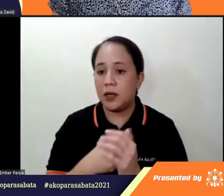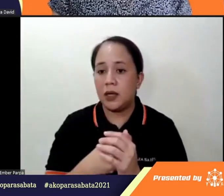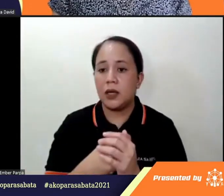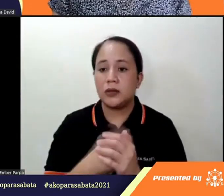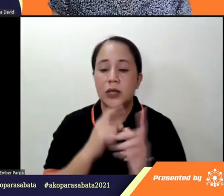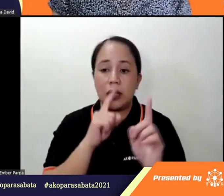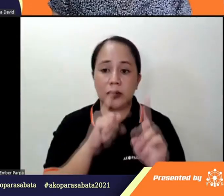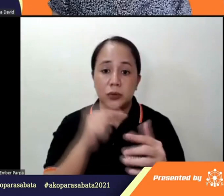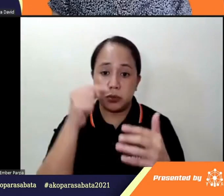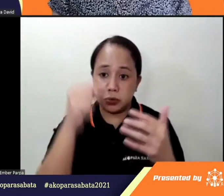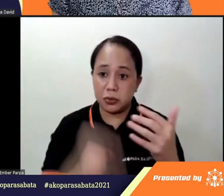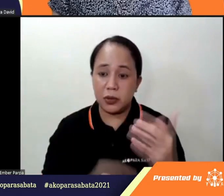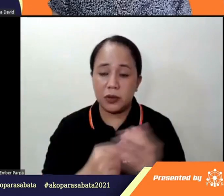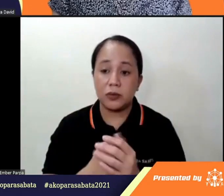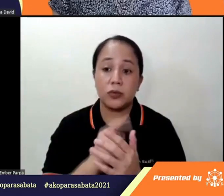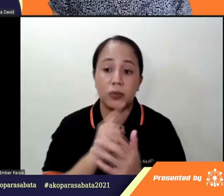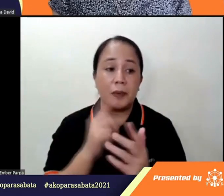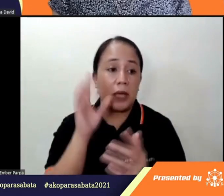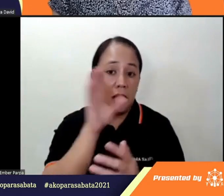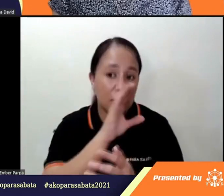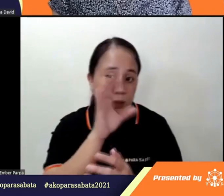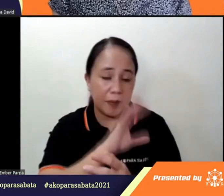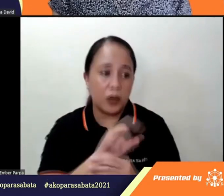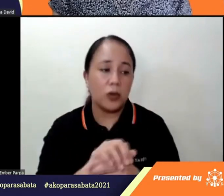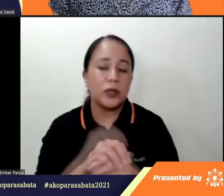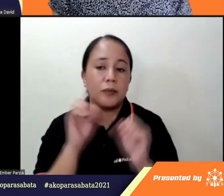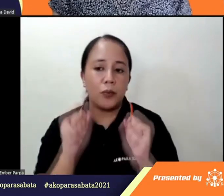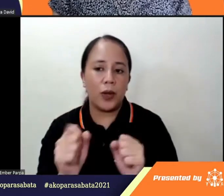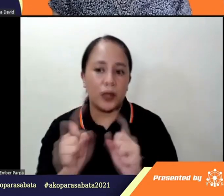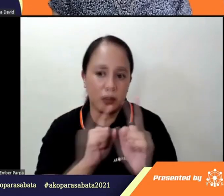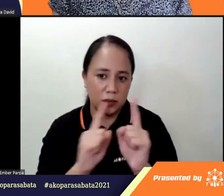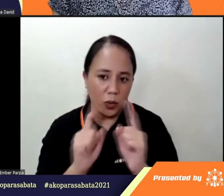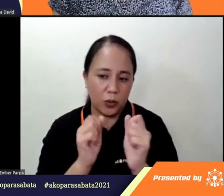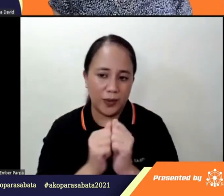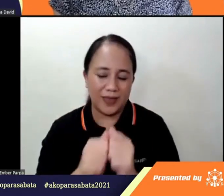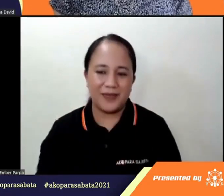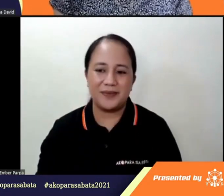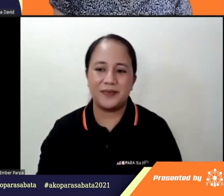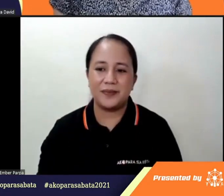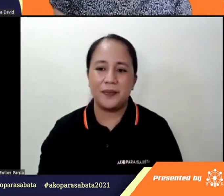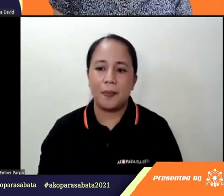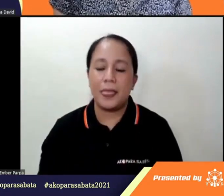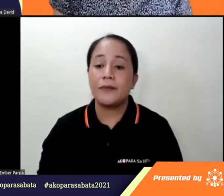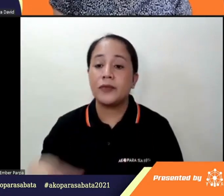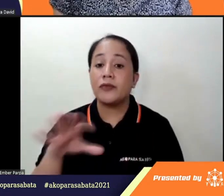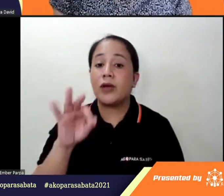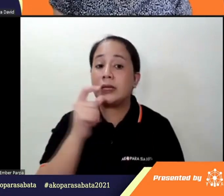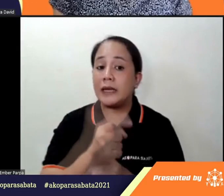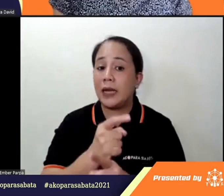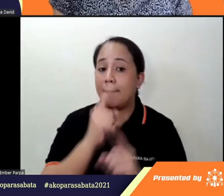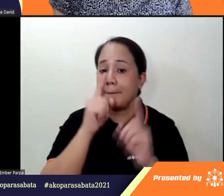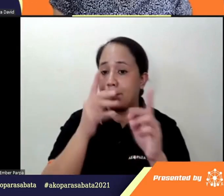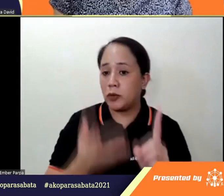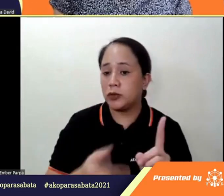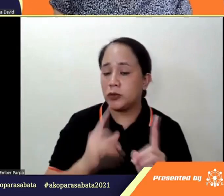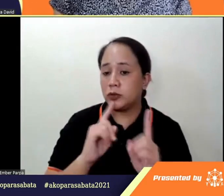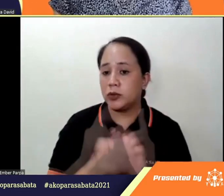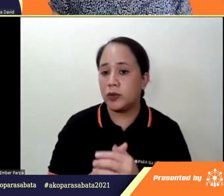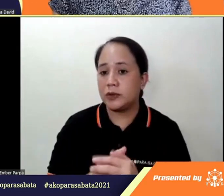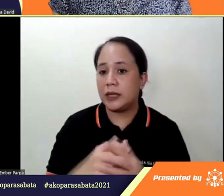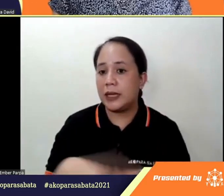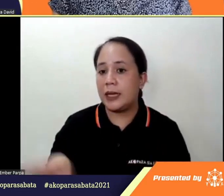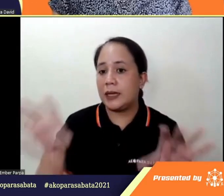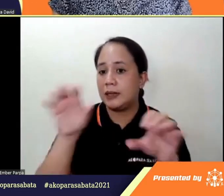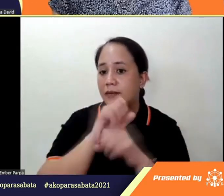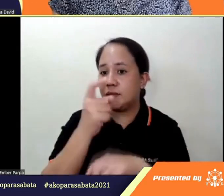sa lahat, at least hahanap ako ng pwede niyang kausapin, di ba? Find the right person to talk to. So at the end of the